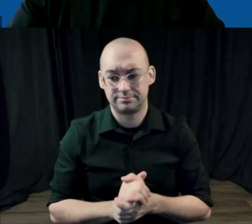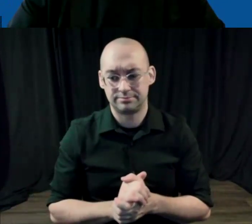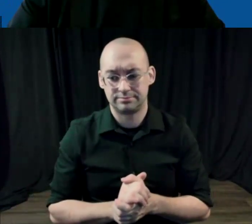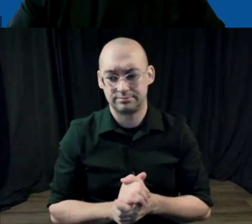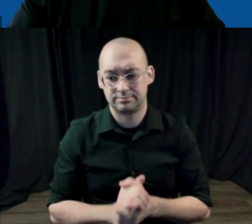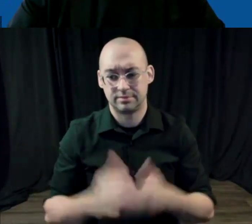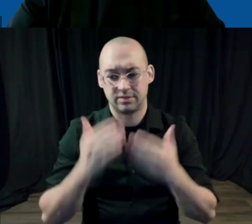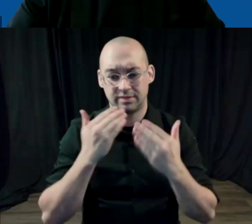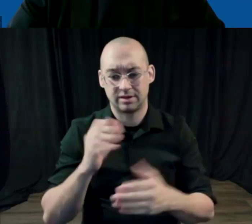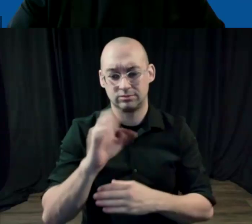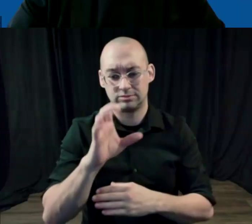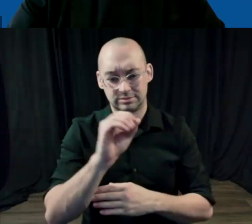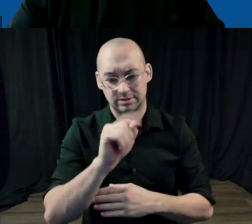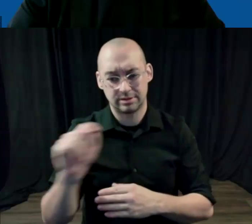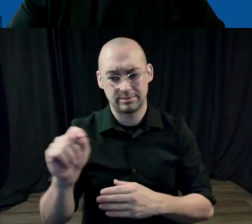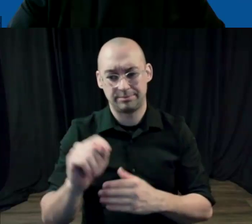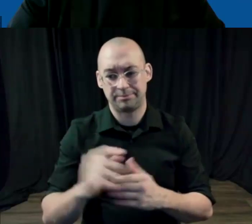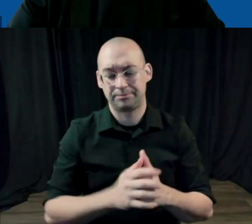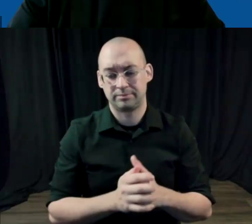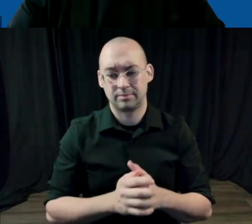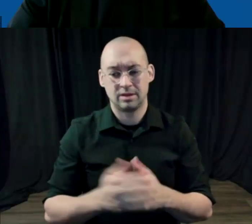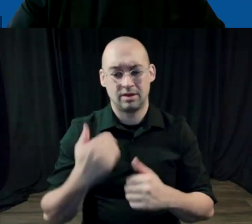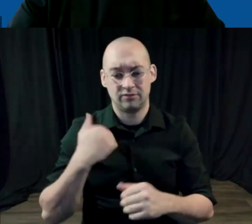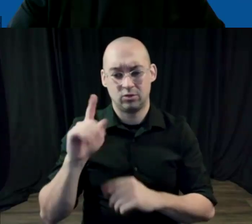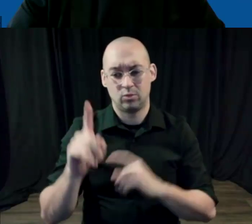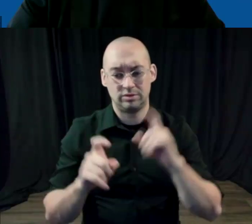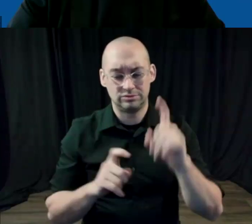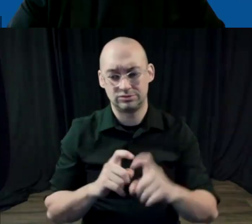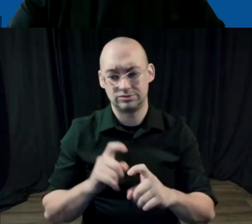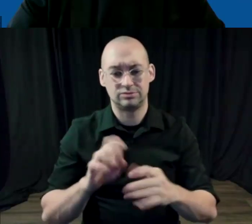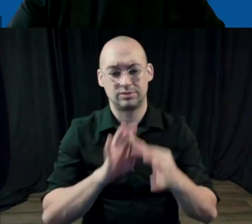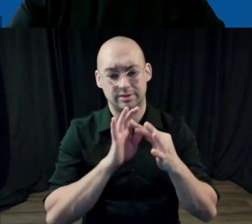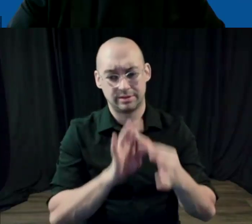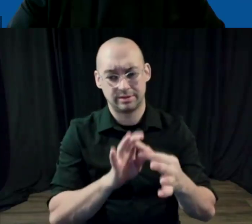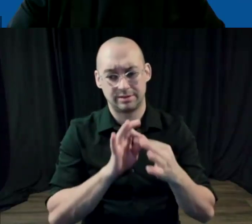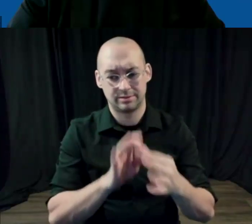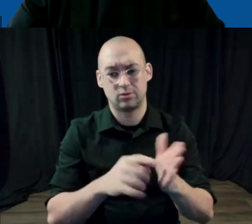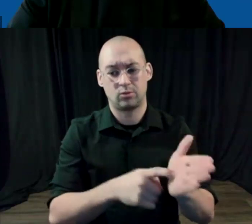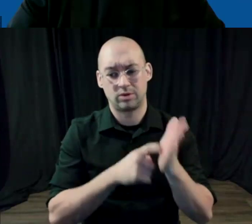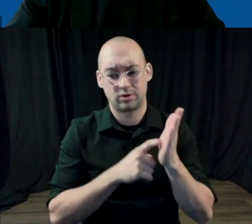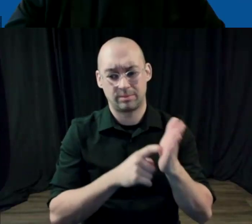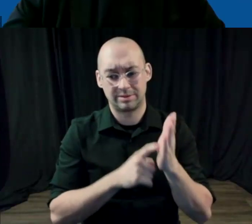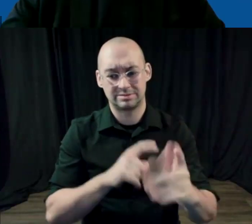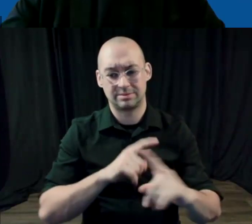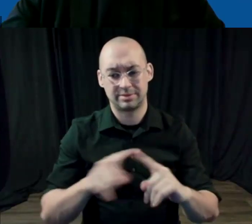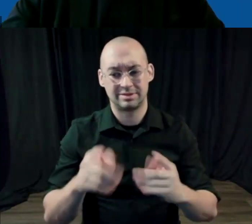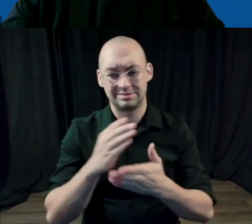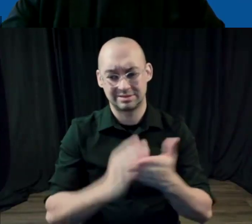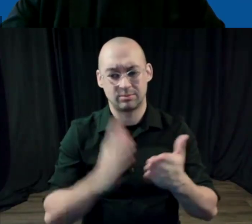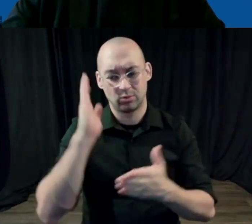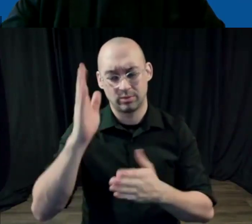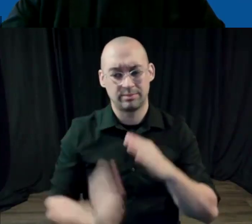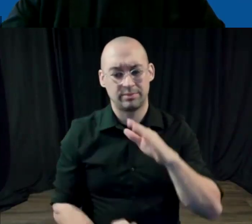Thank you, Scott. And then there's a question, but regarding requirements, but that some of this will come up in our